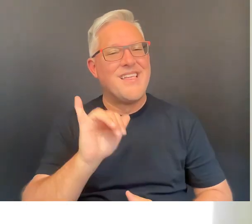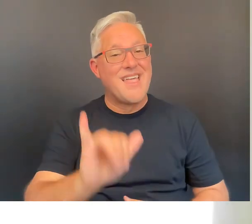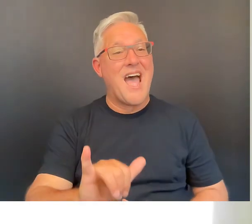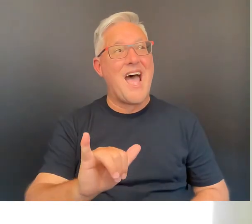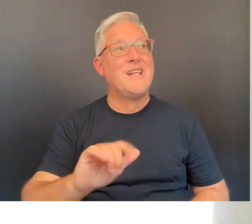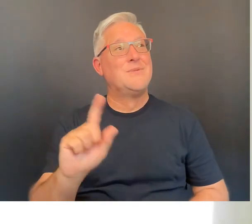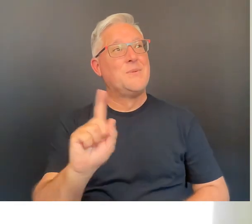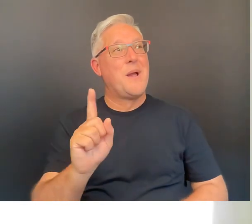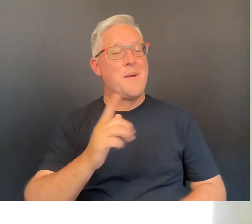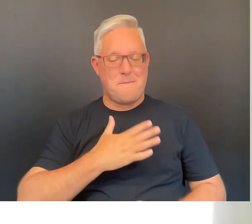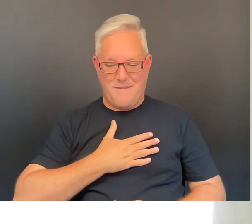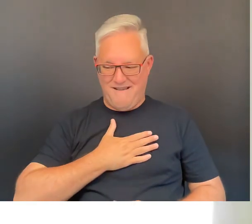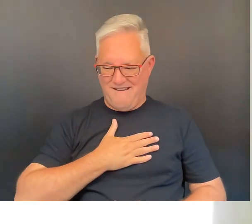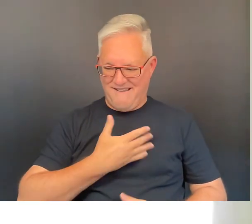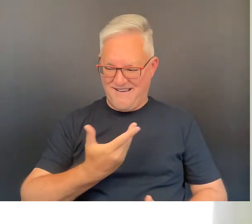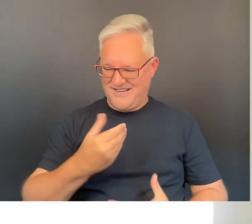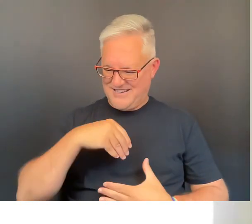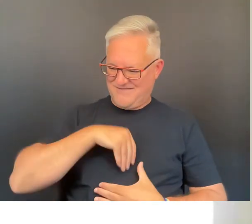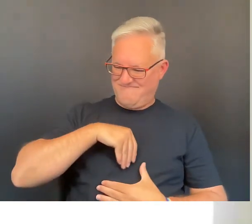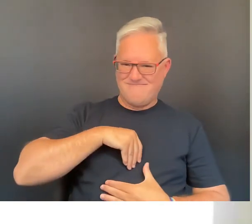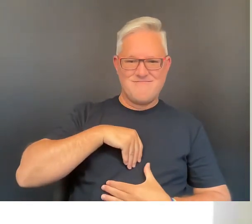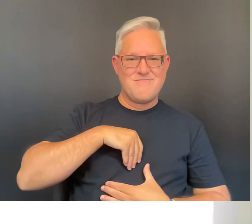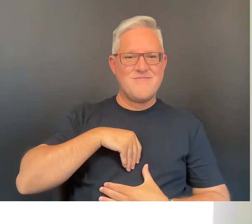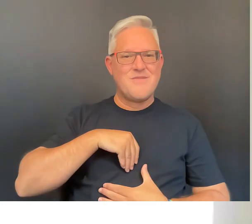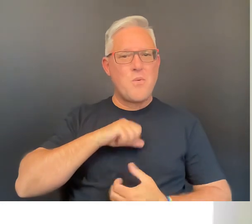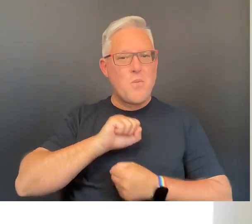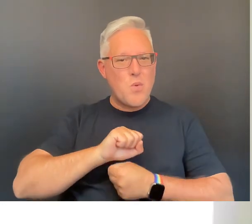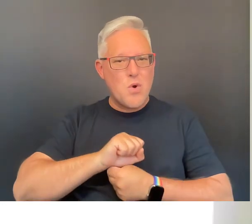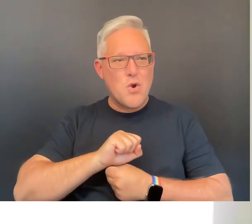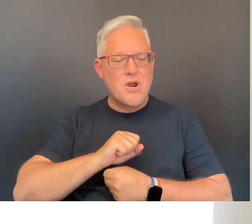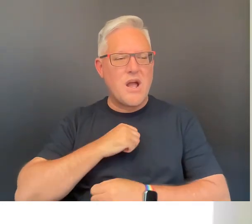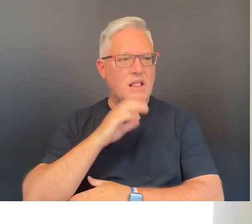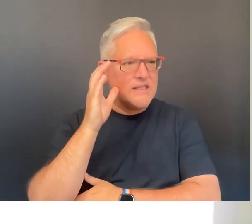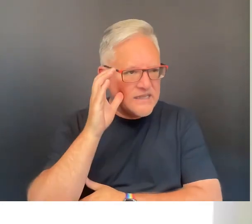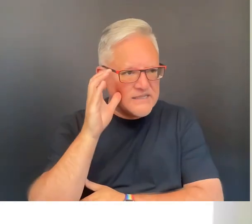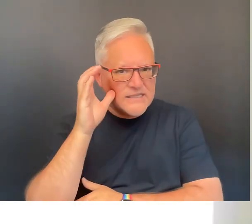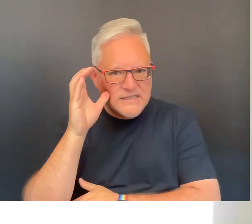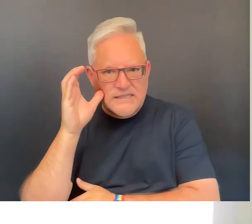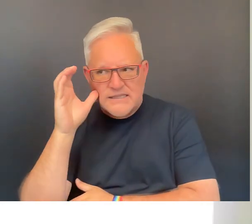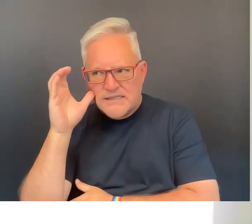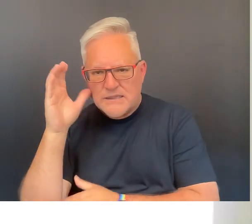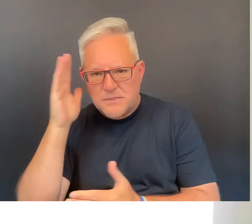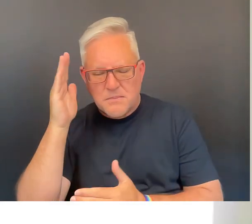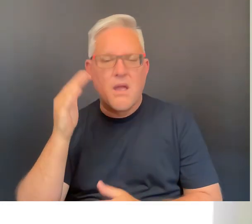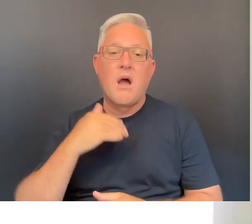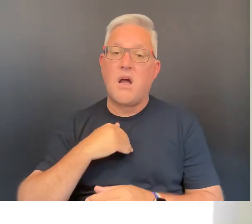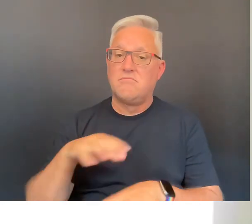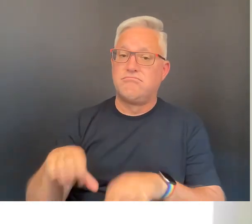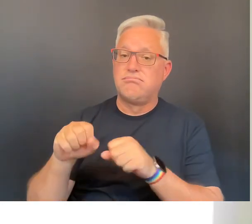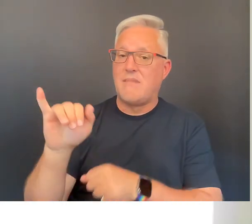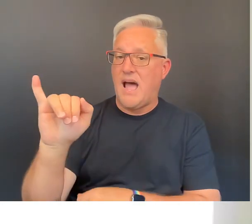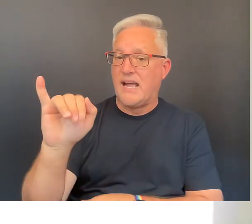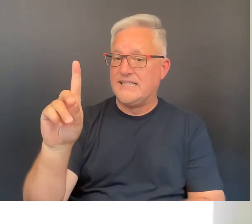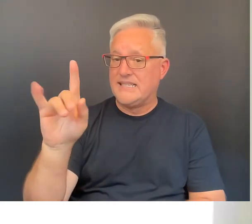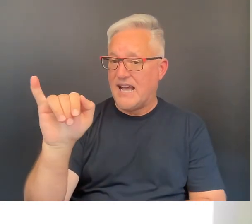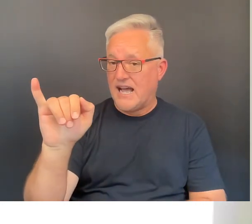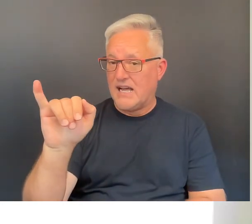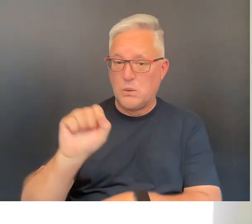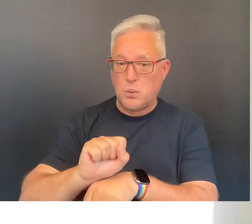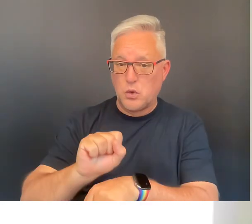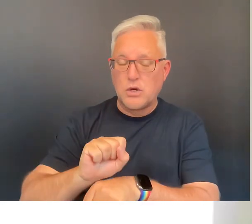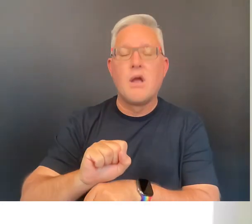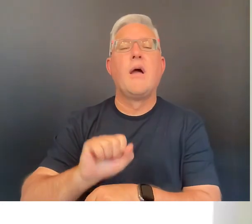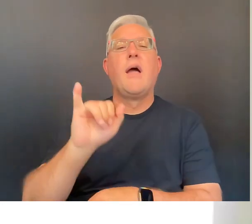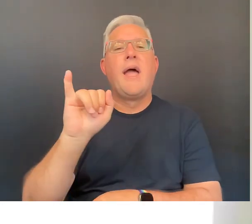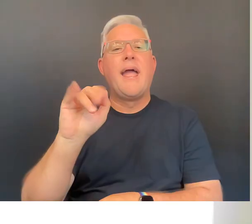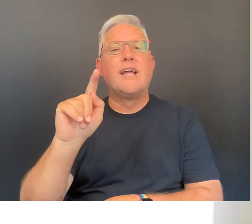the internal work of all the listening and awareness, like I've done IDI work,